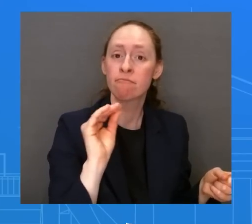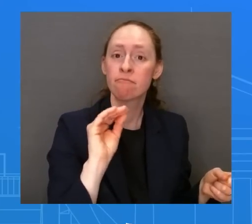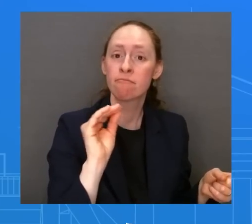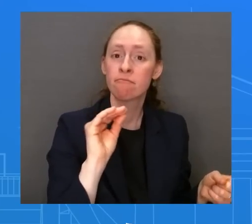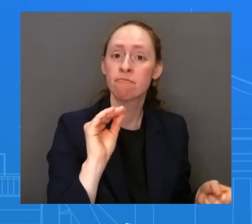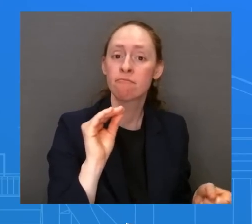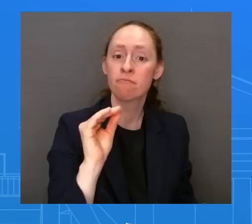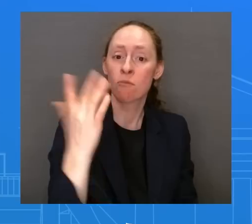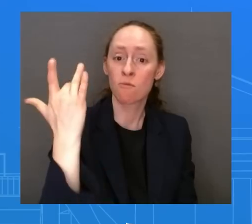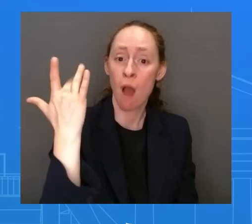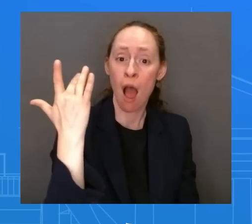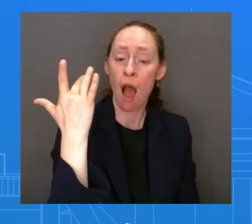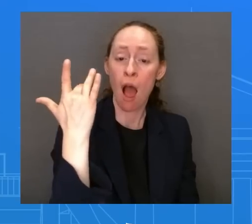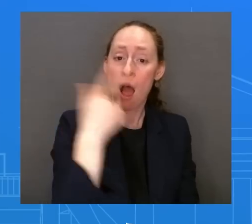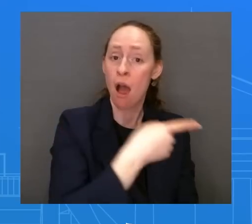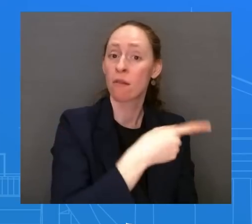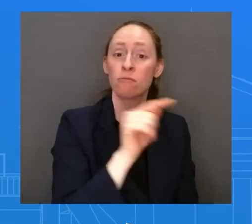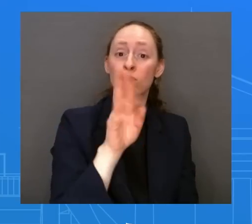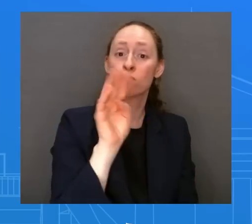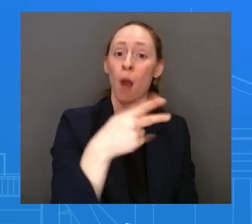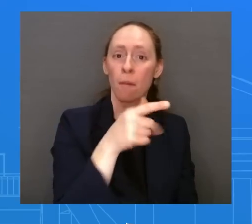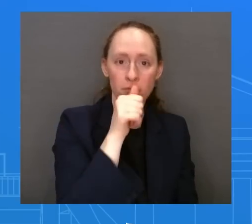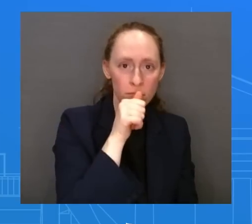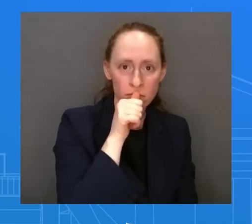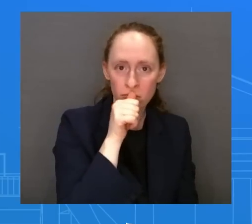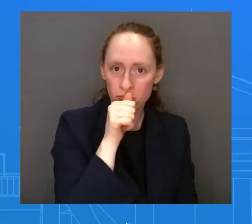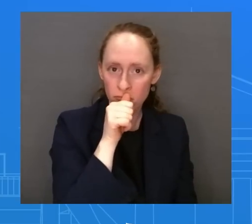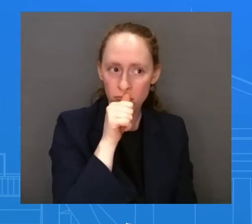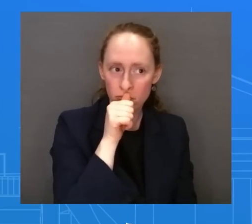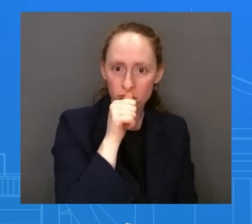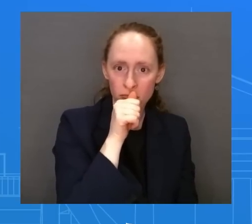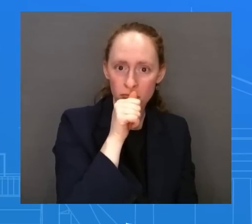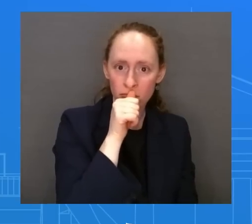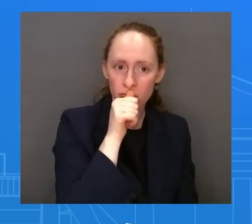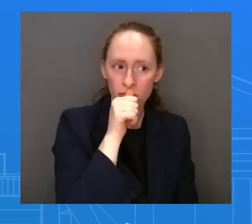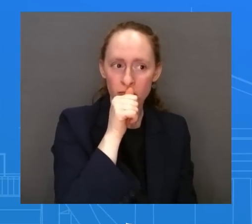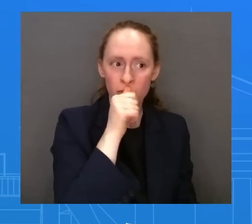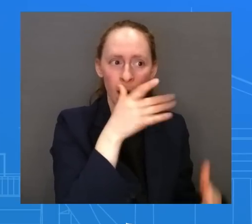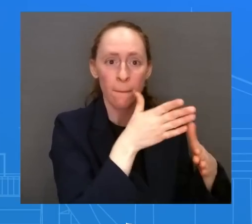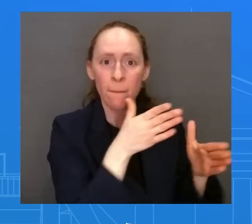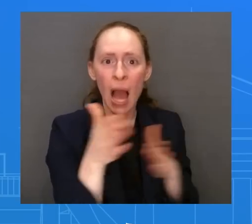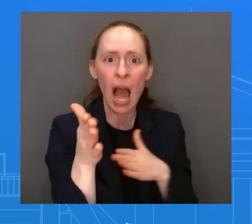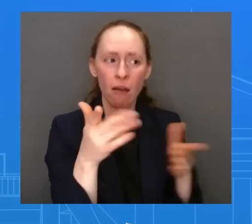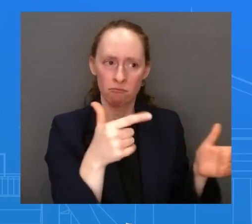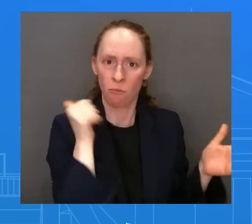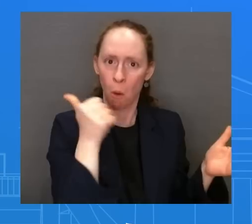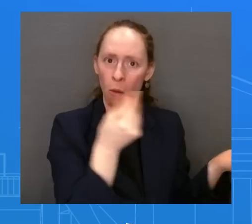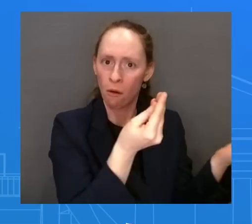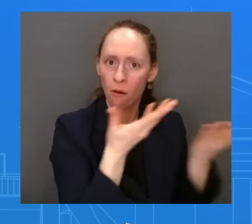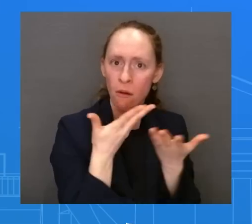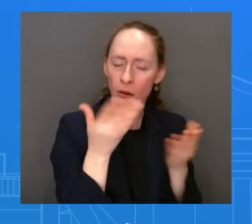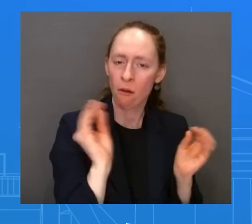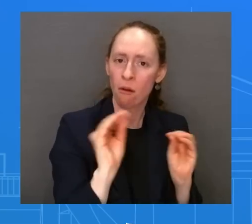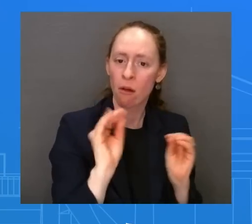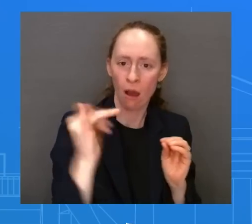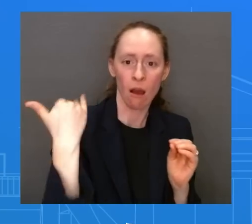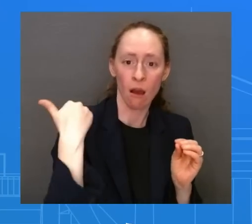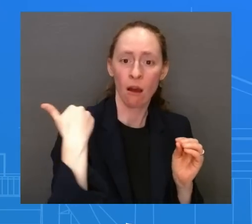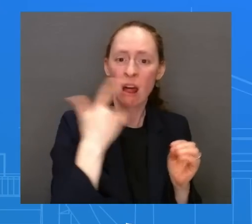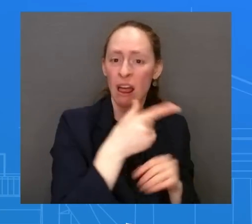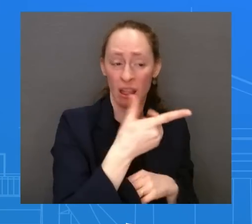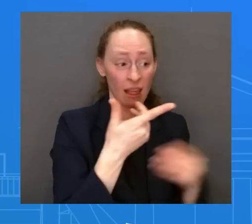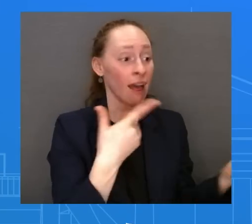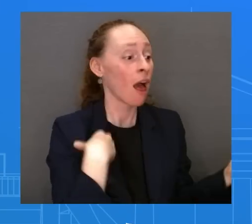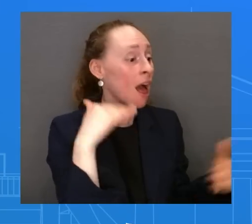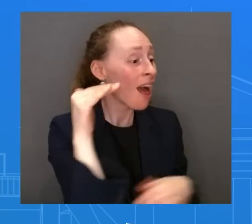allegedly worked on uh during the transition note as I said in my opening statement none of those plans were forthcoming say that the the points that you